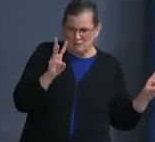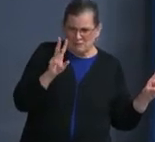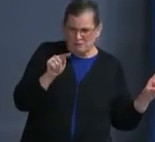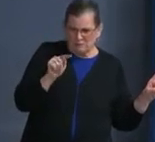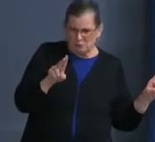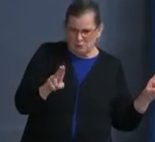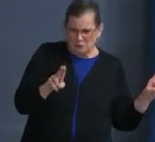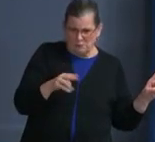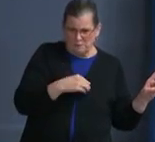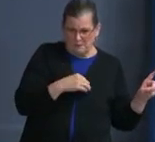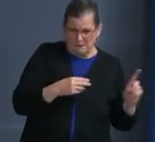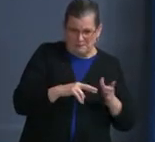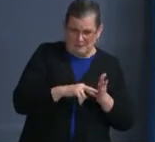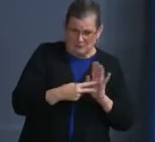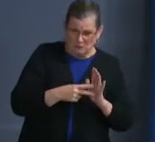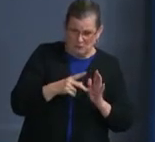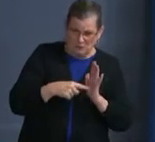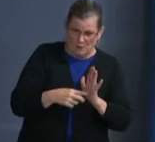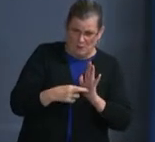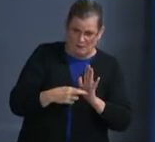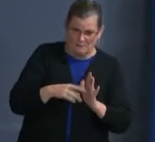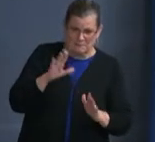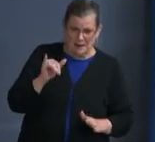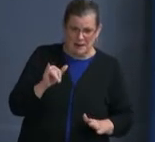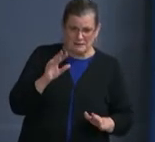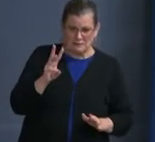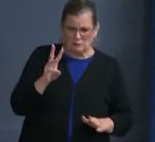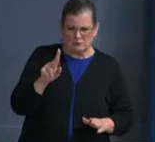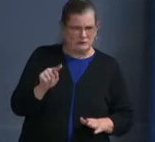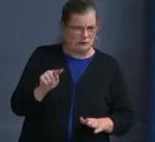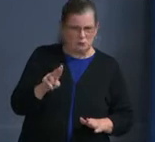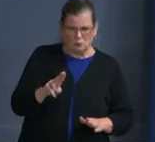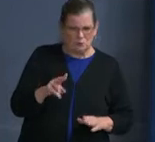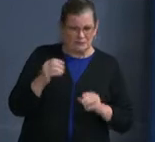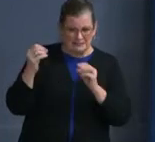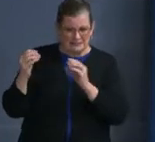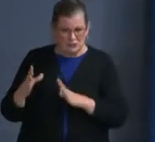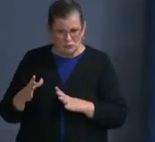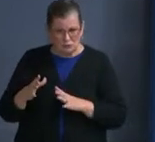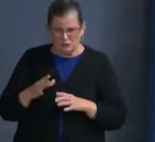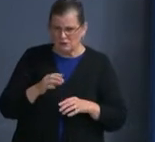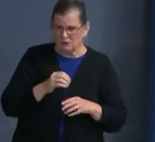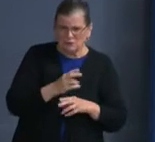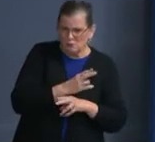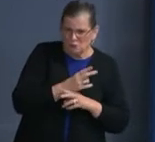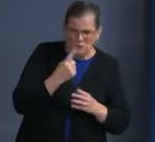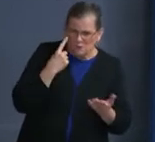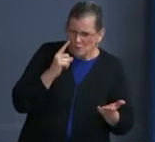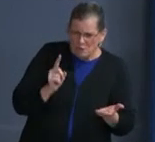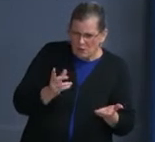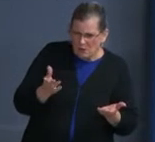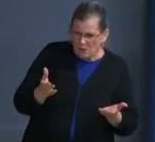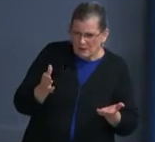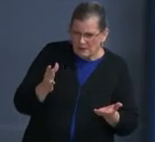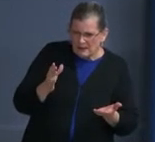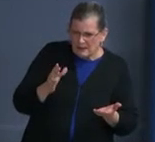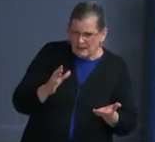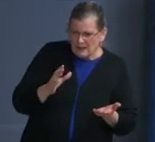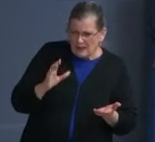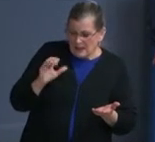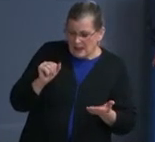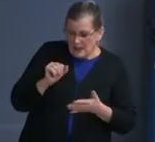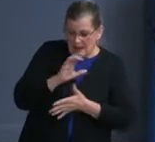members, meaning people represented by the WTU, whether they're teachers, counselors, whatever, being used for the care classrooms or the small